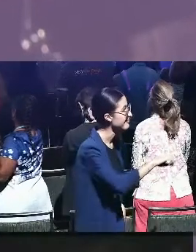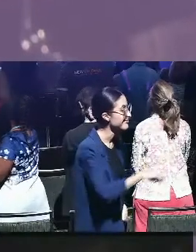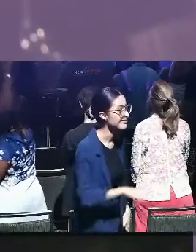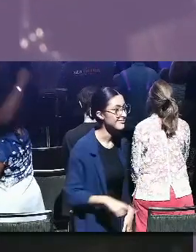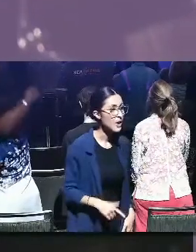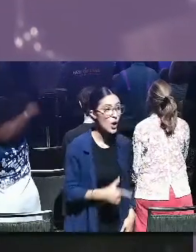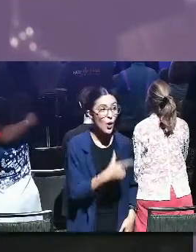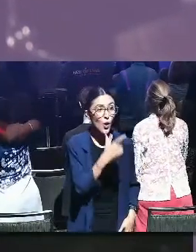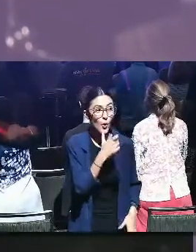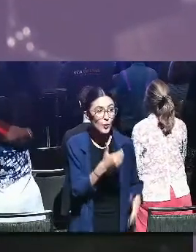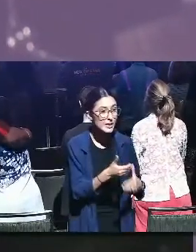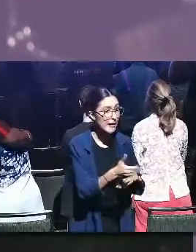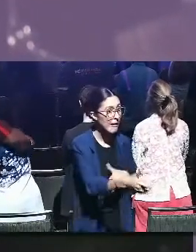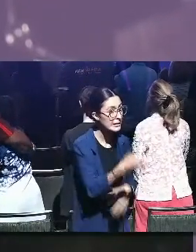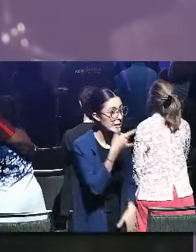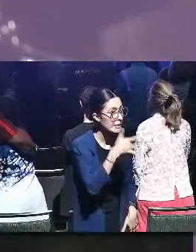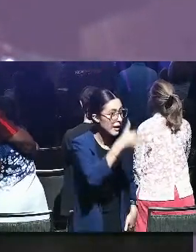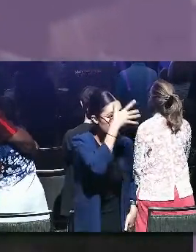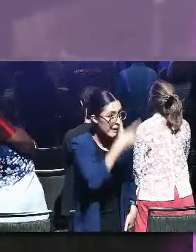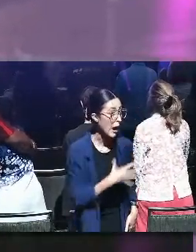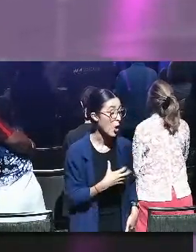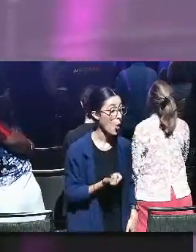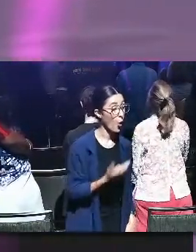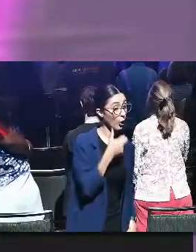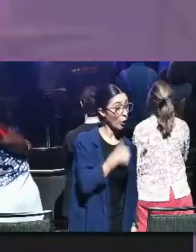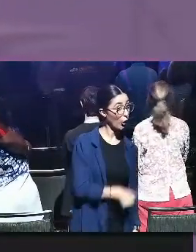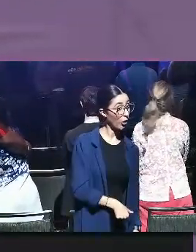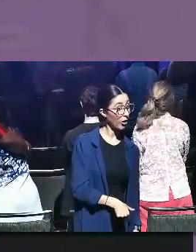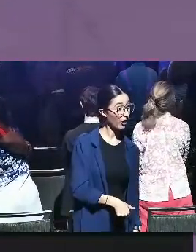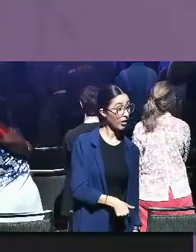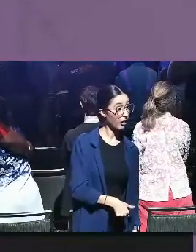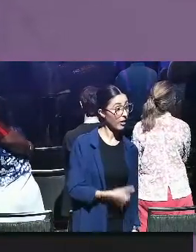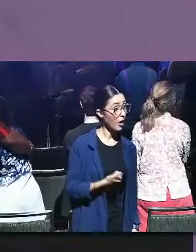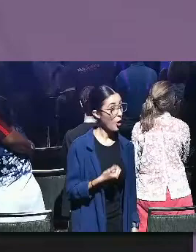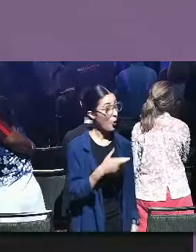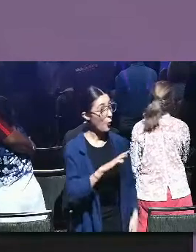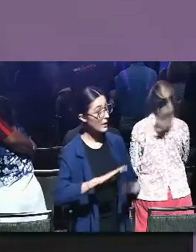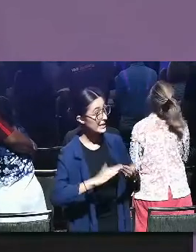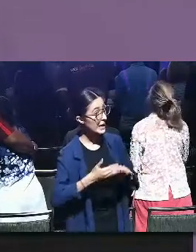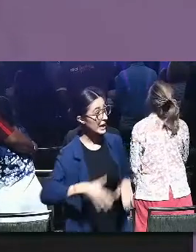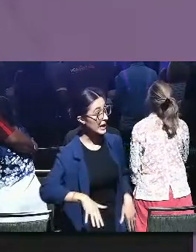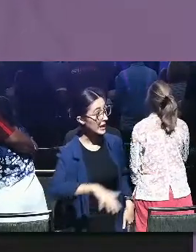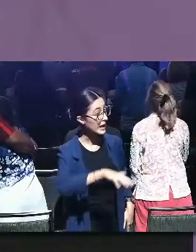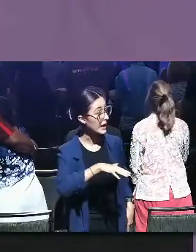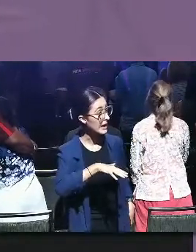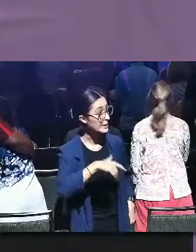who's the next lucky guy or girl or city?